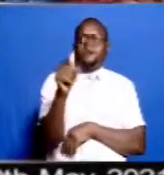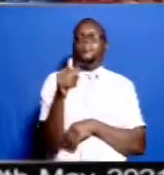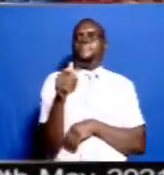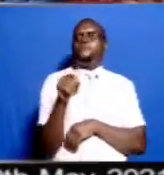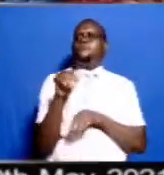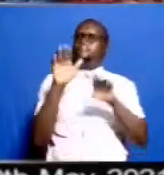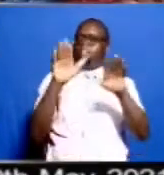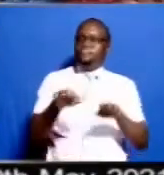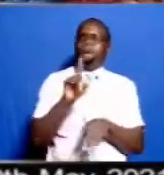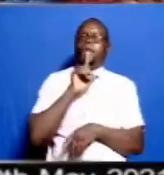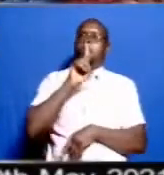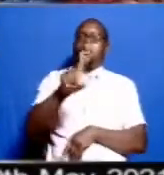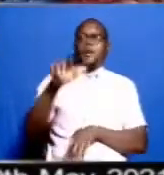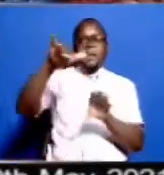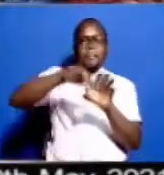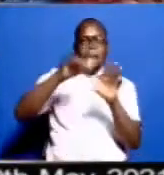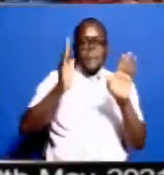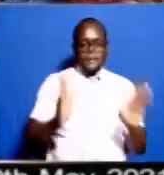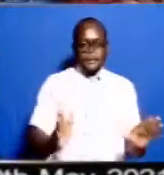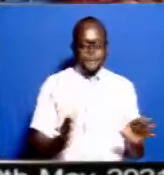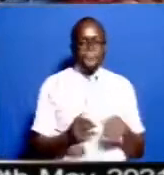Order, members.